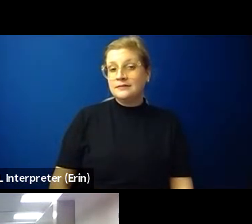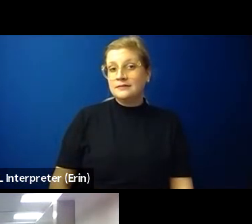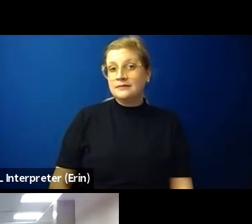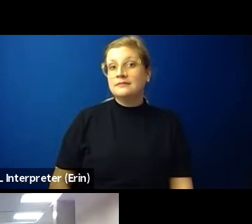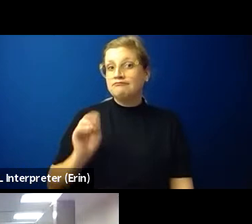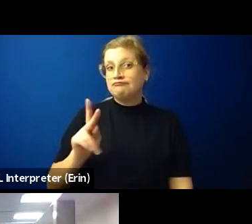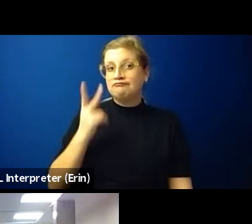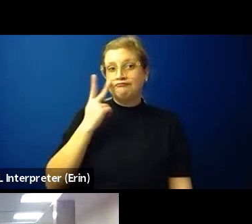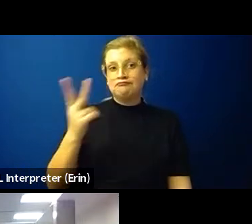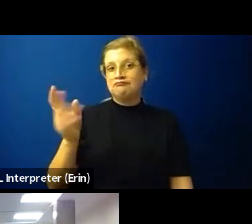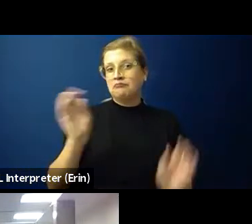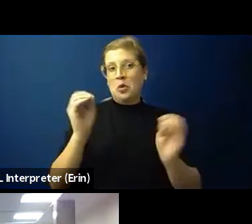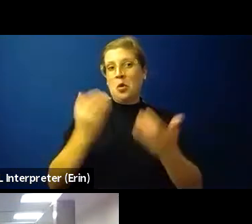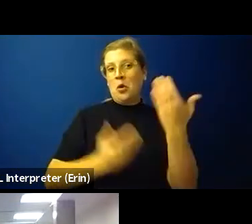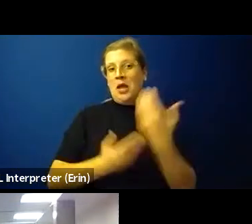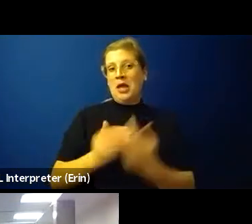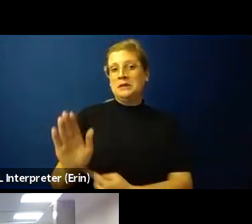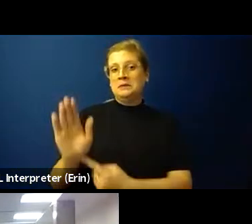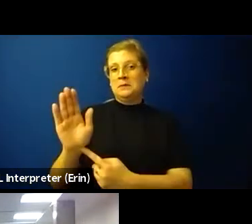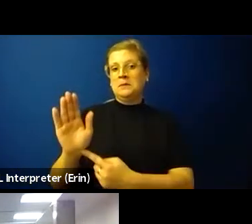Okay, I don't see any hands going up.